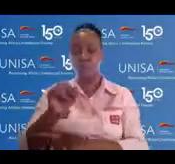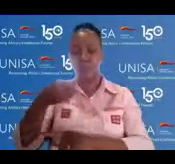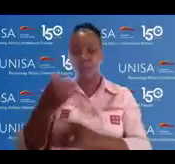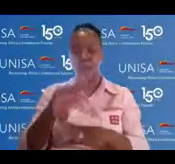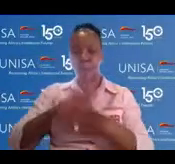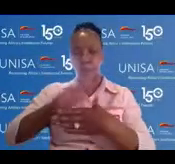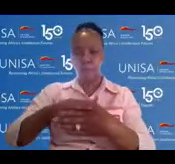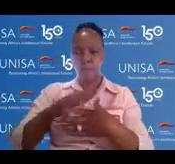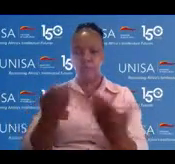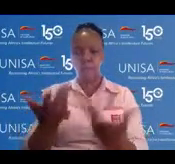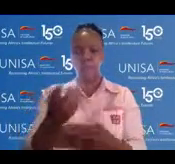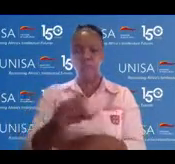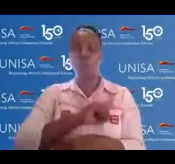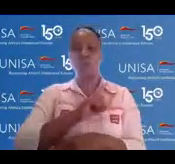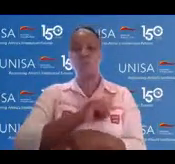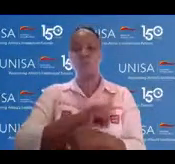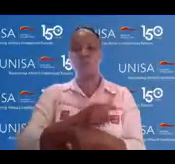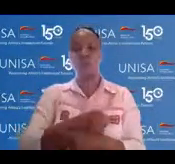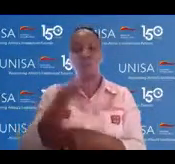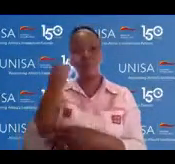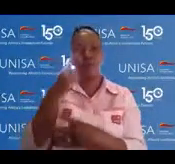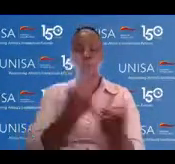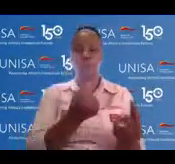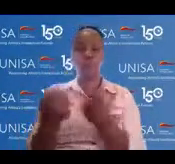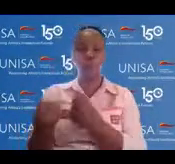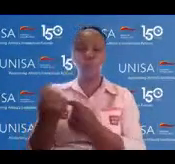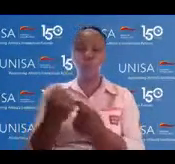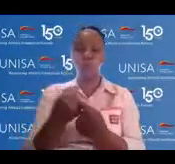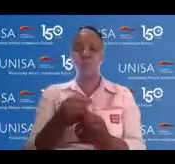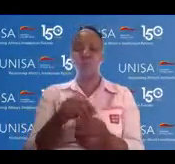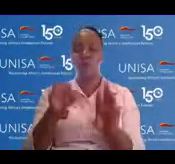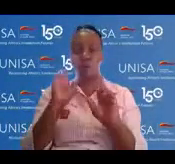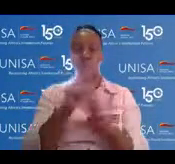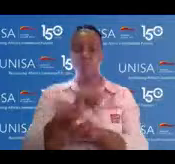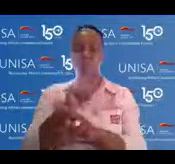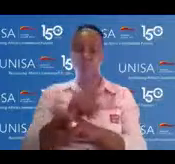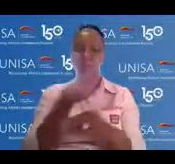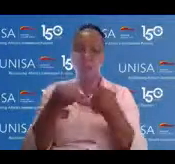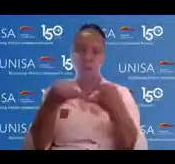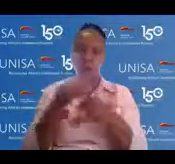would suggest you do, and I hope that this is in line with the